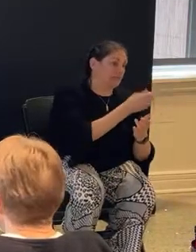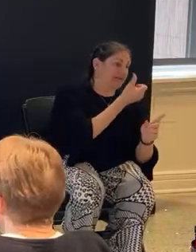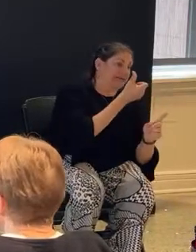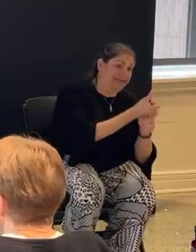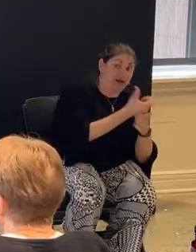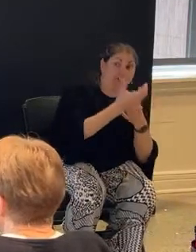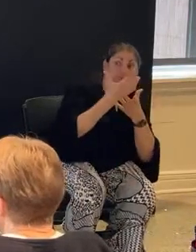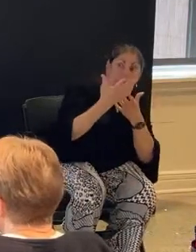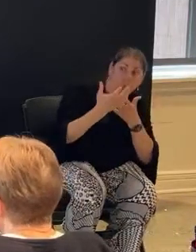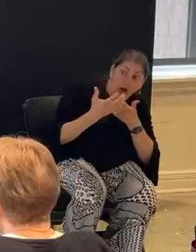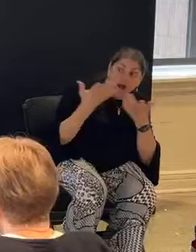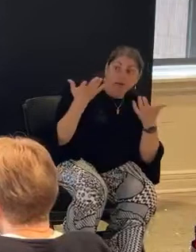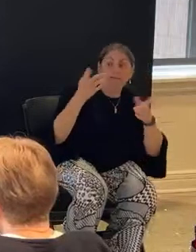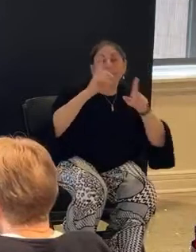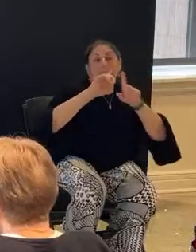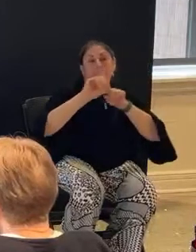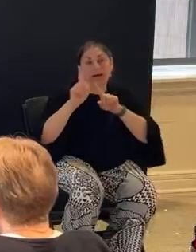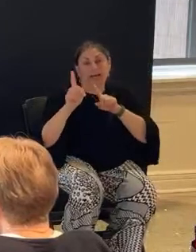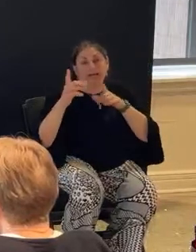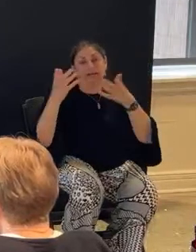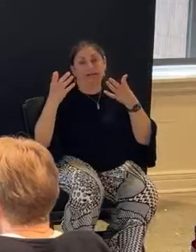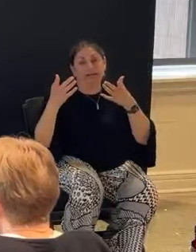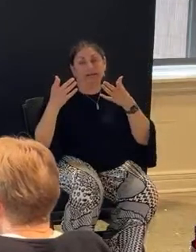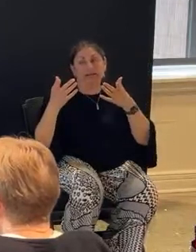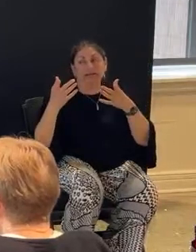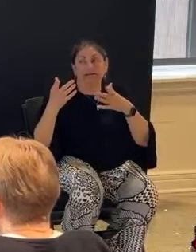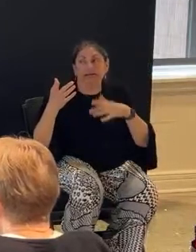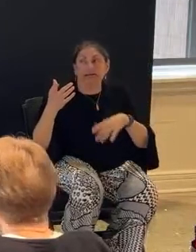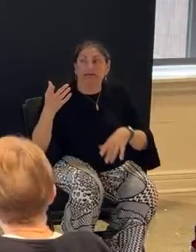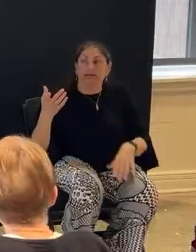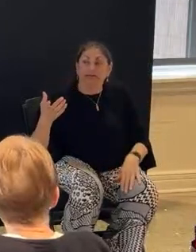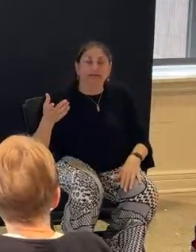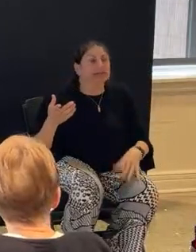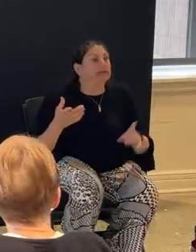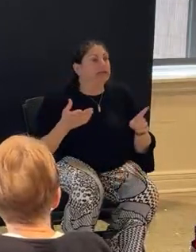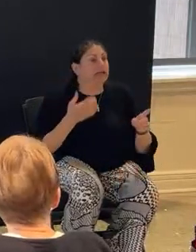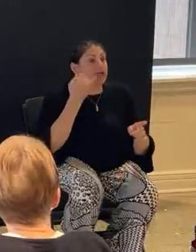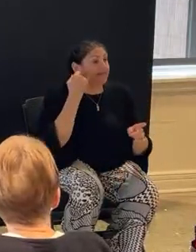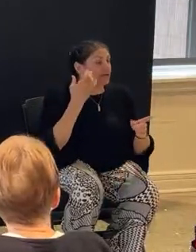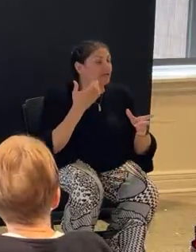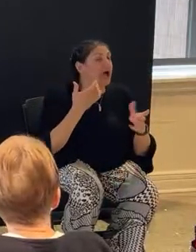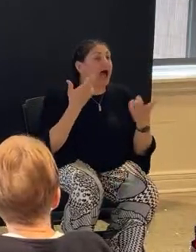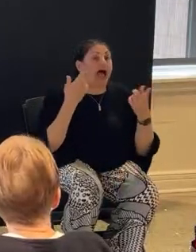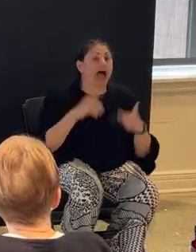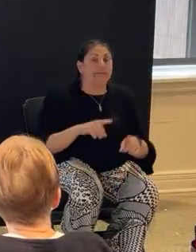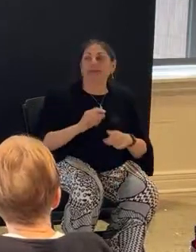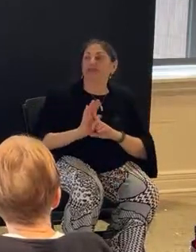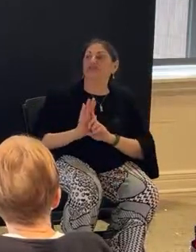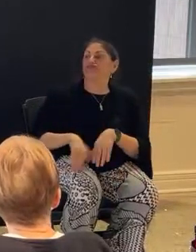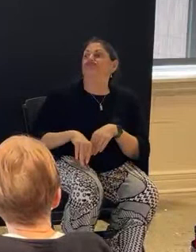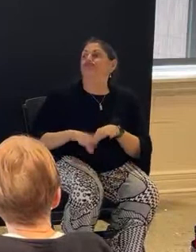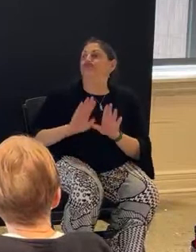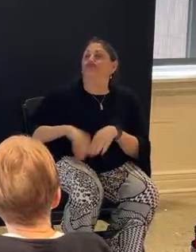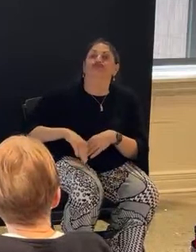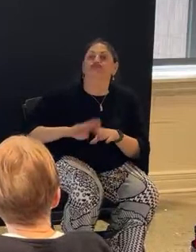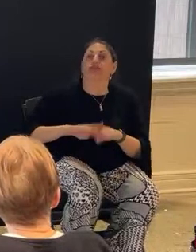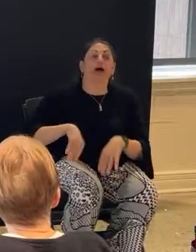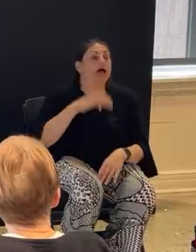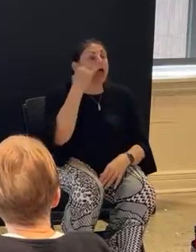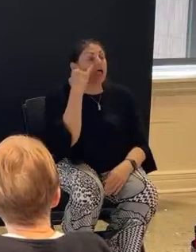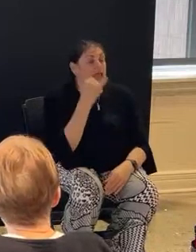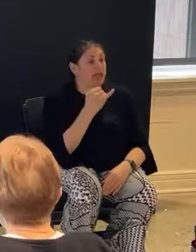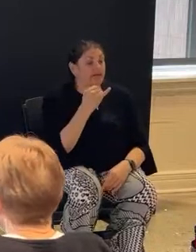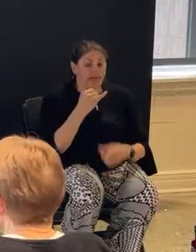but, you know, it's... Then they just suppress it. Yeah, that's another aspect. So if it's what